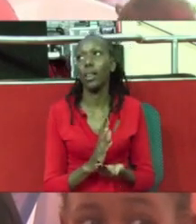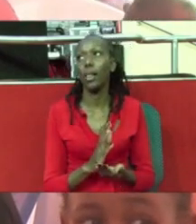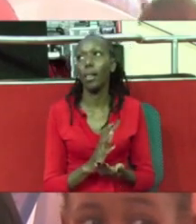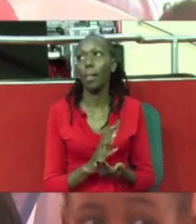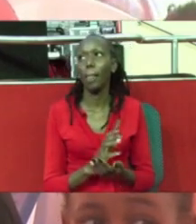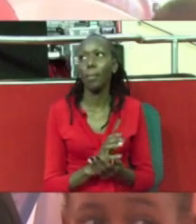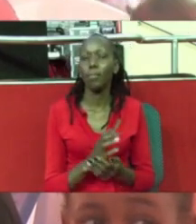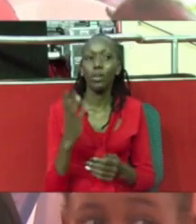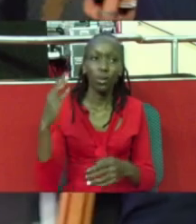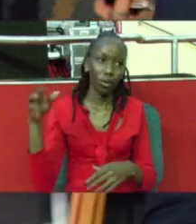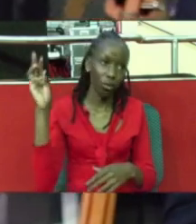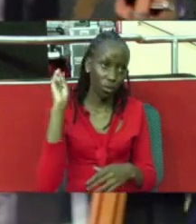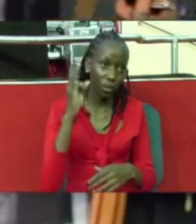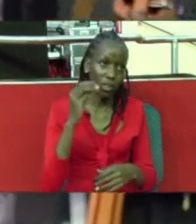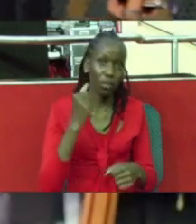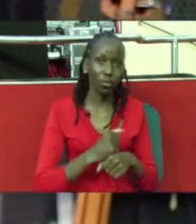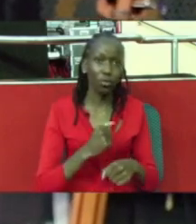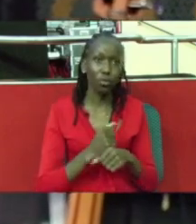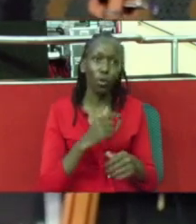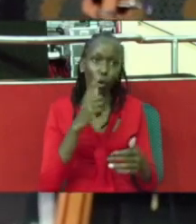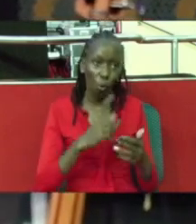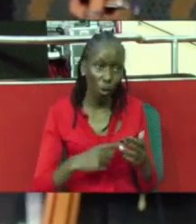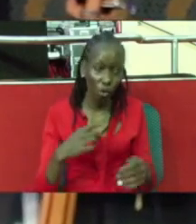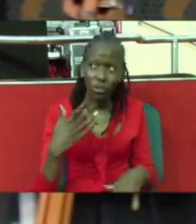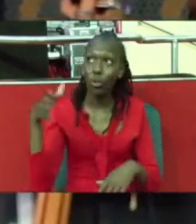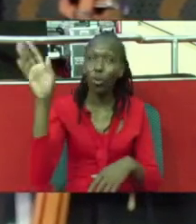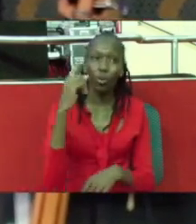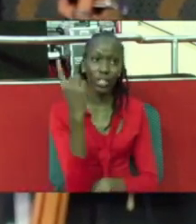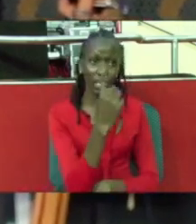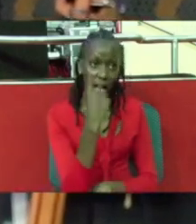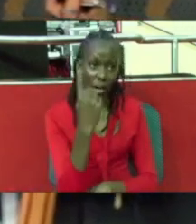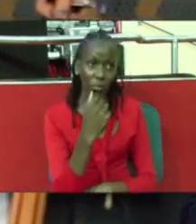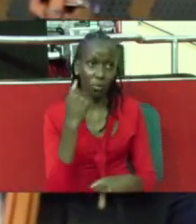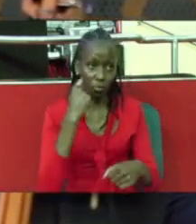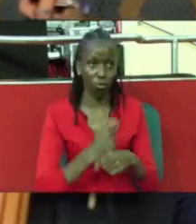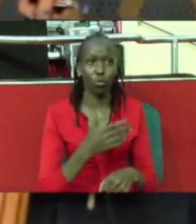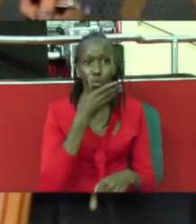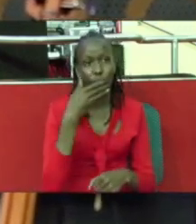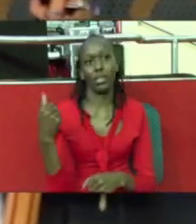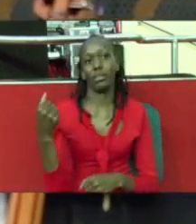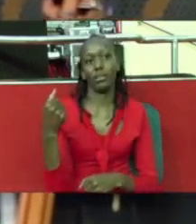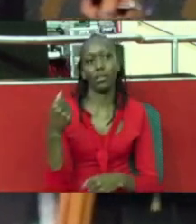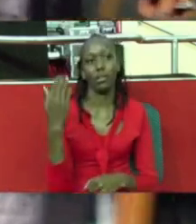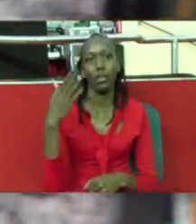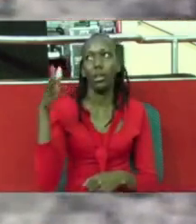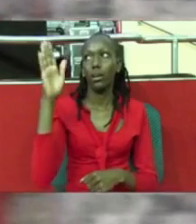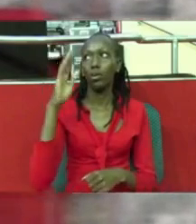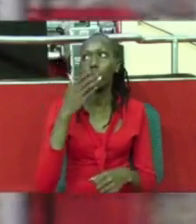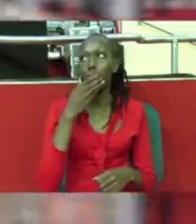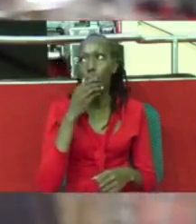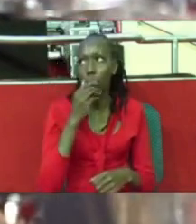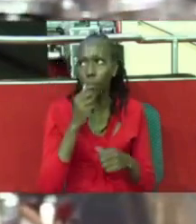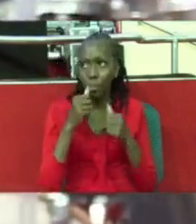what he only can do best. Atafanya ambayo yeye pekee anaweza fanya vyema. God bless you. Bwana awabariki.